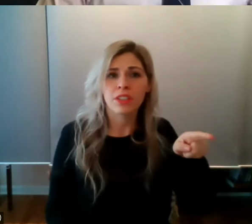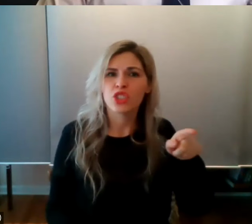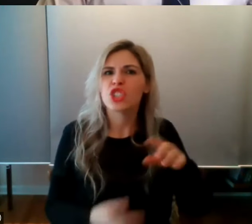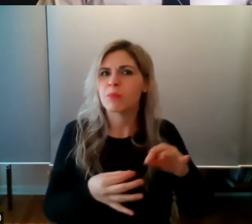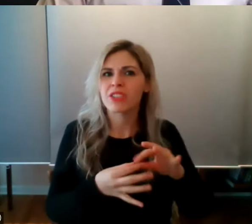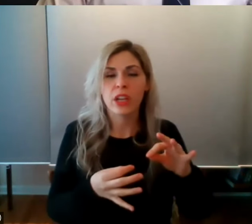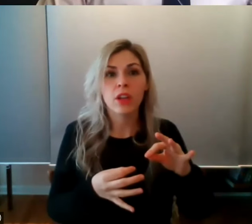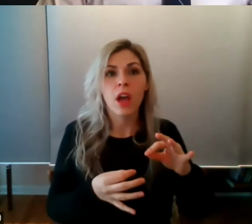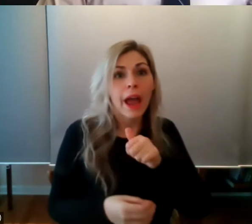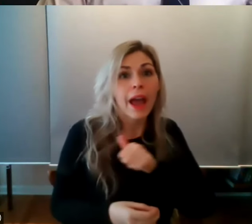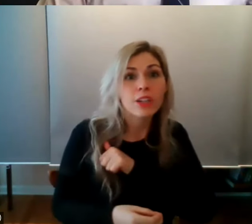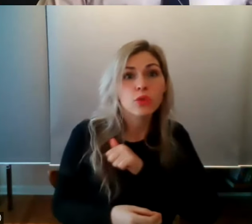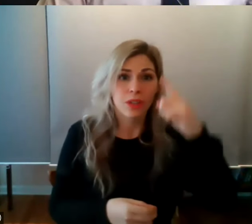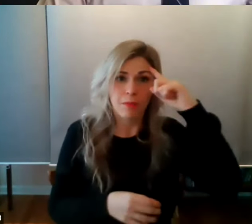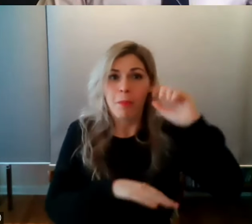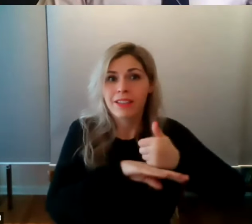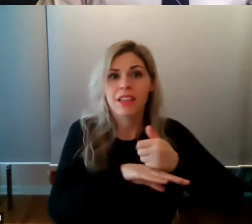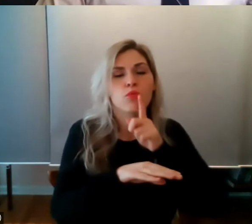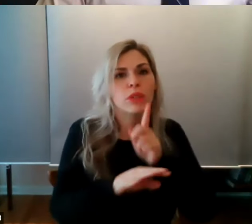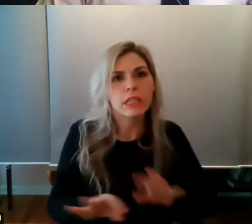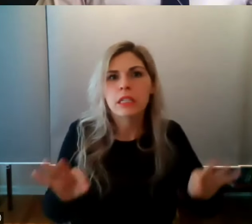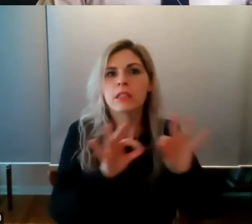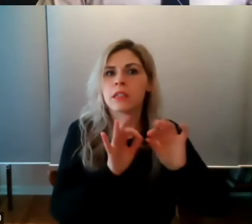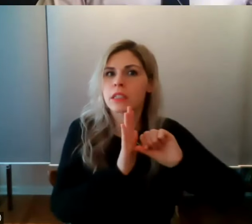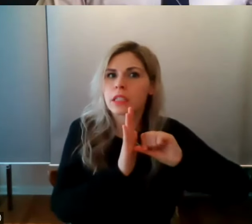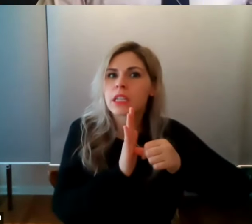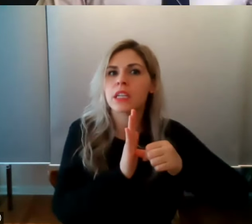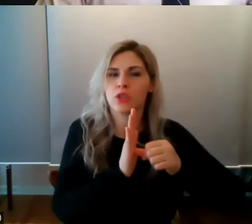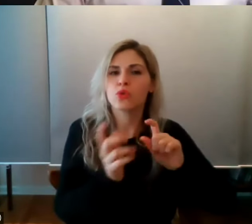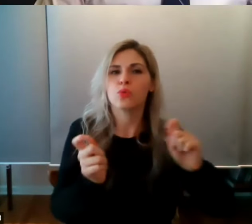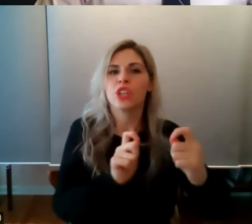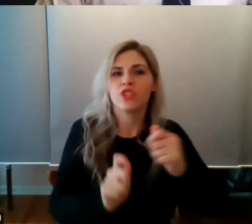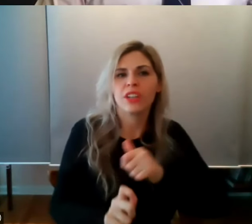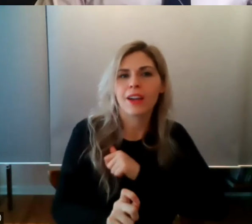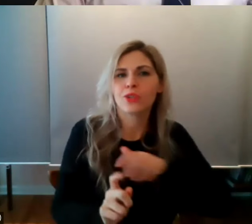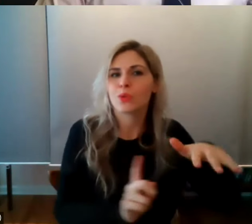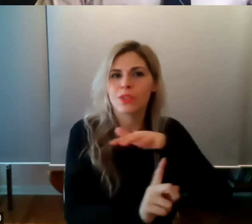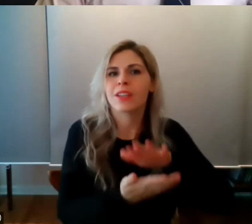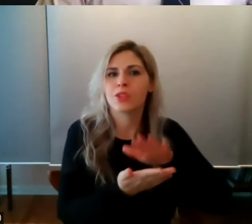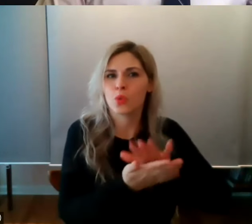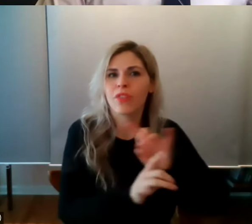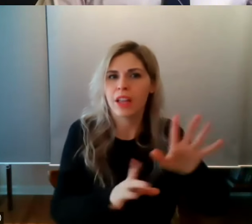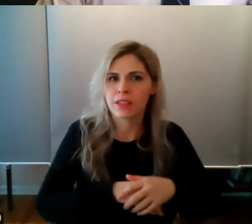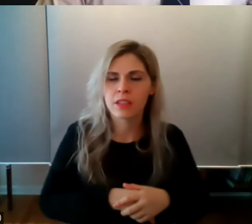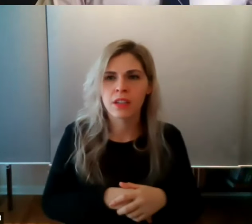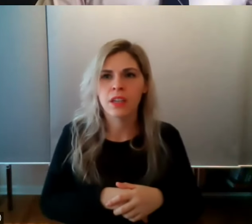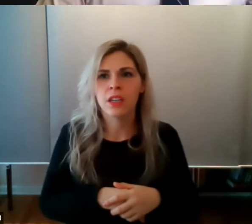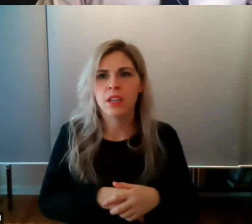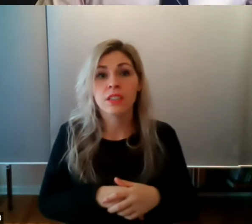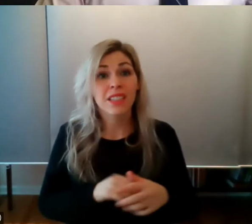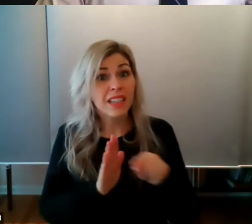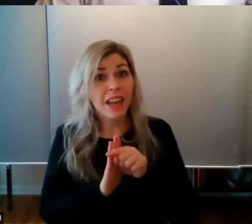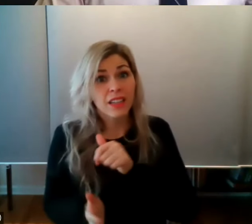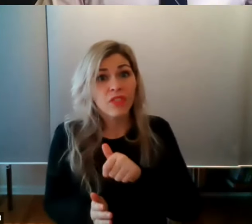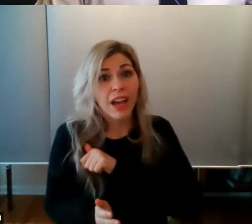key towards creating sustainable solutions towards school-based violence. Because when we address negative